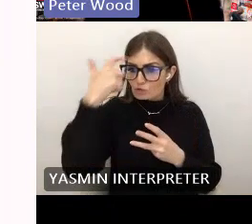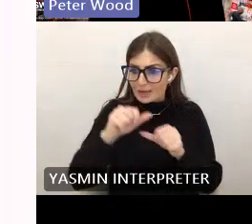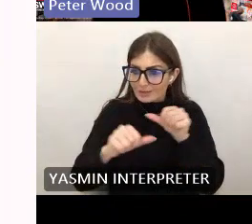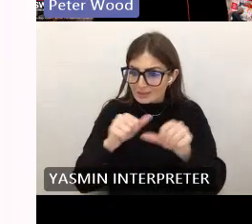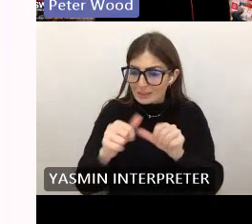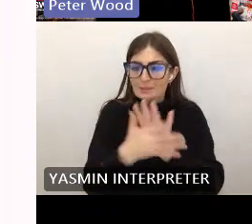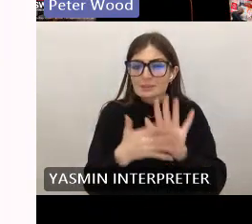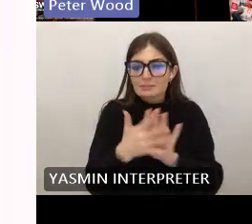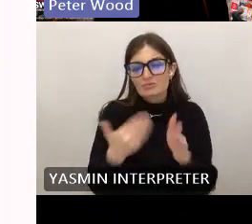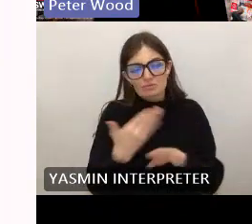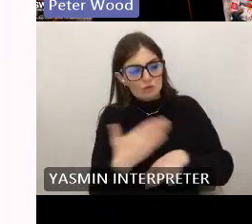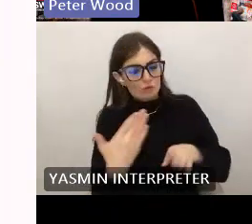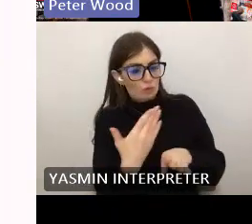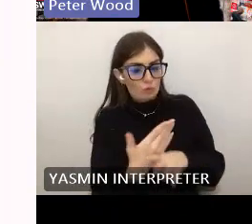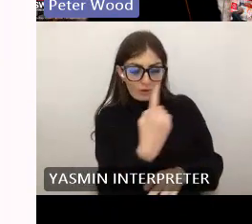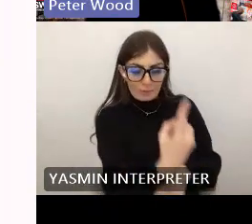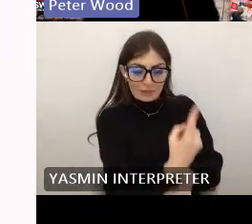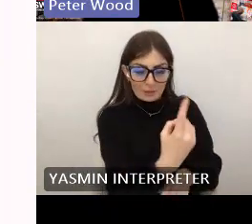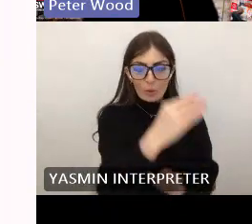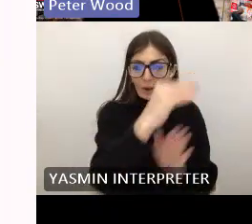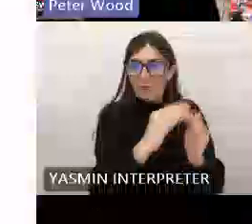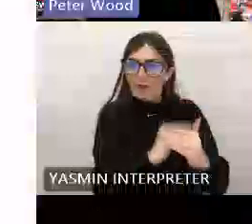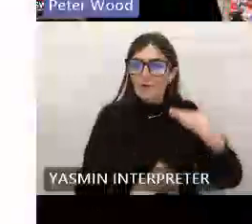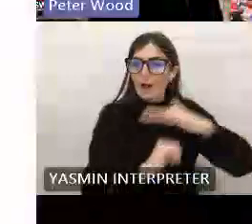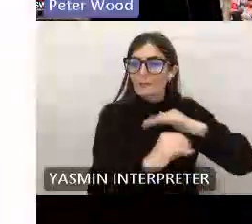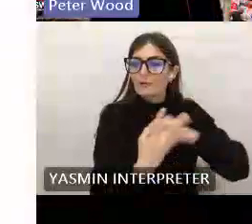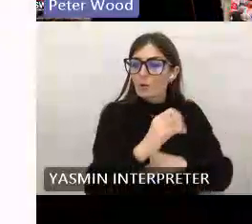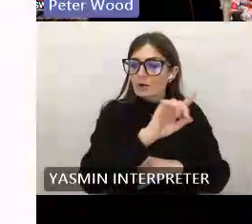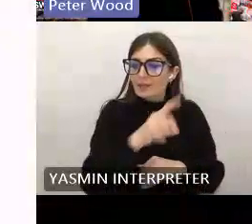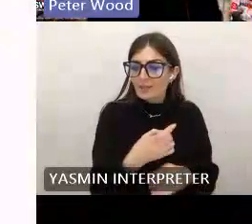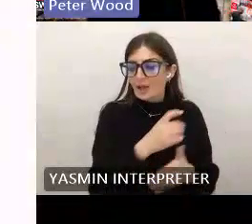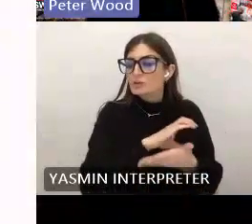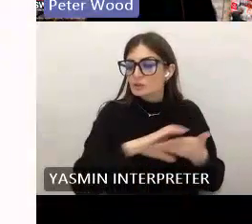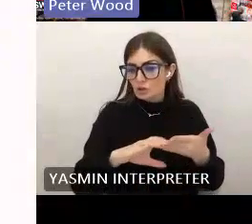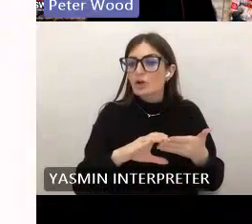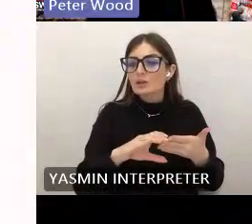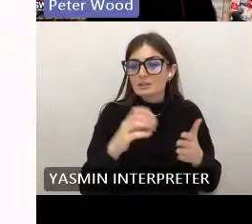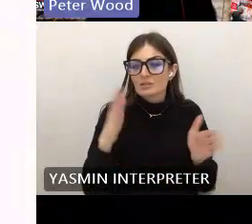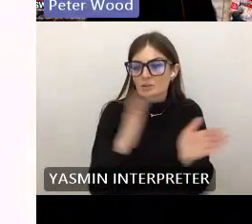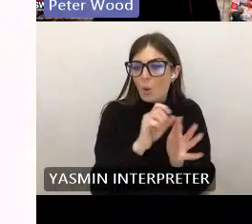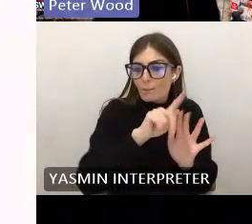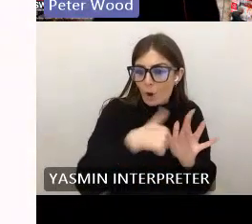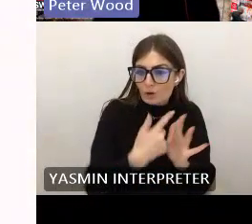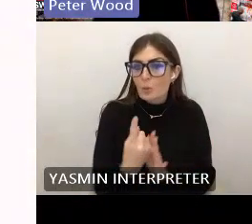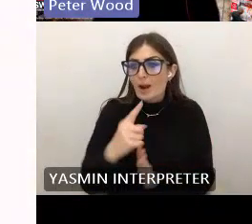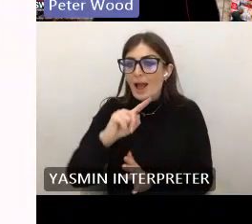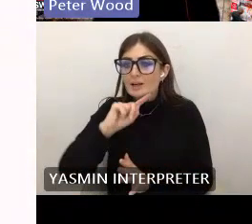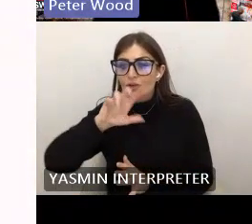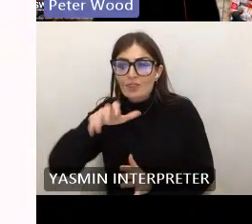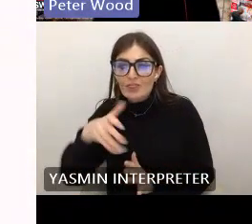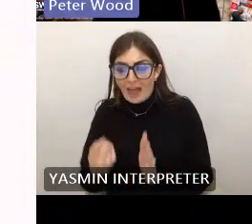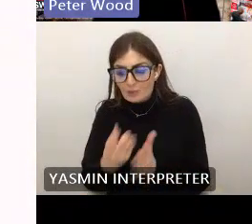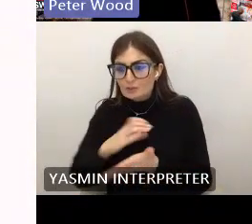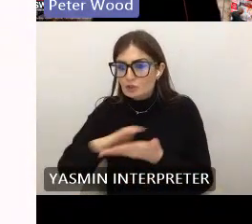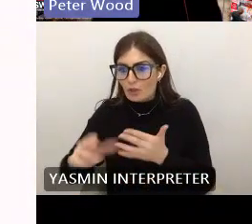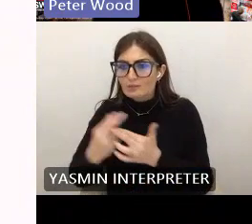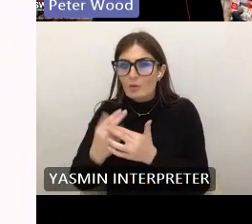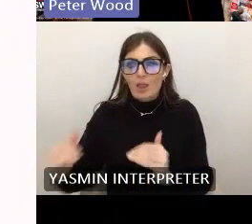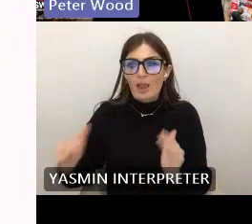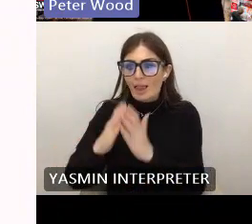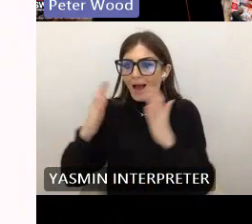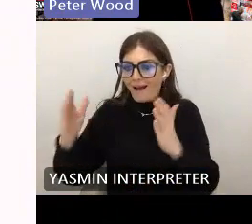work by individuals who can apply for up to $40,000 for small projects and up to $100,000 for larger projects. This funding